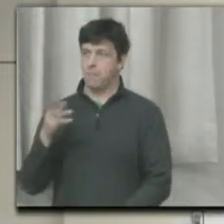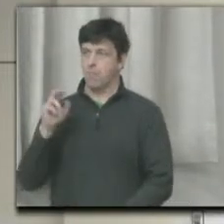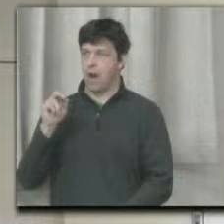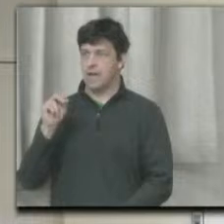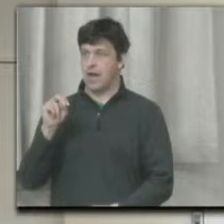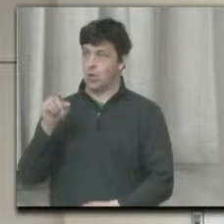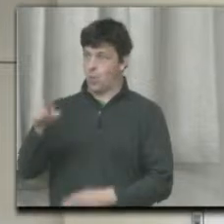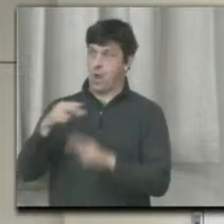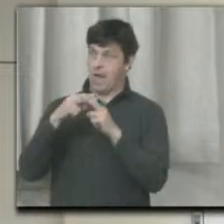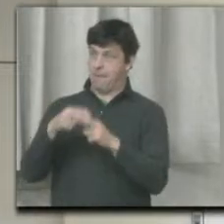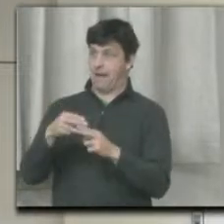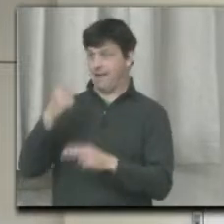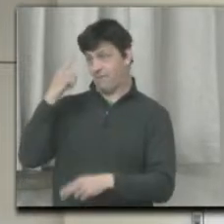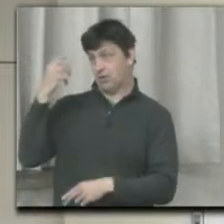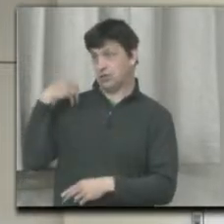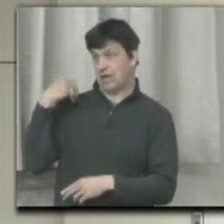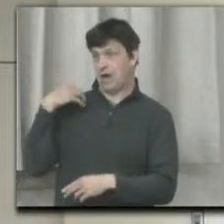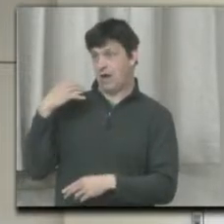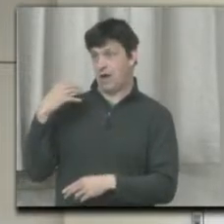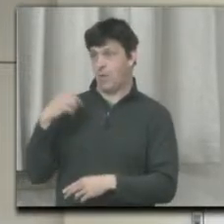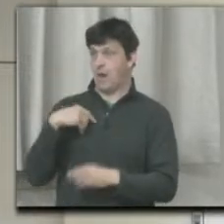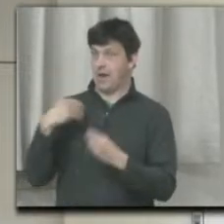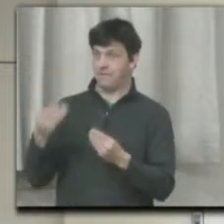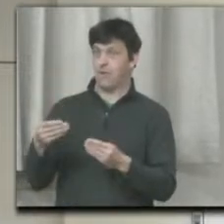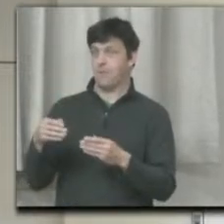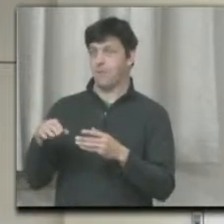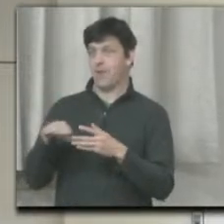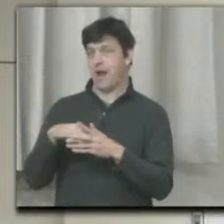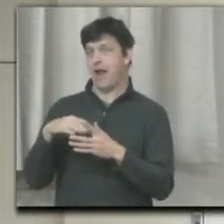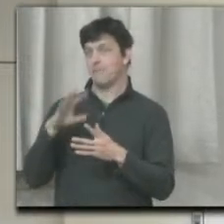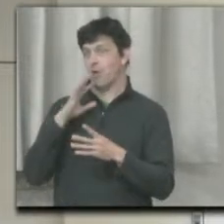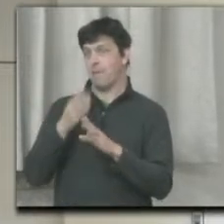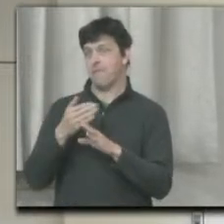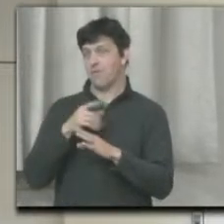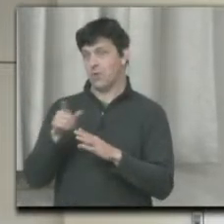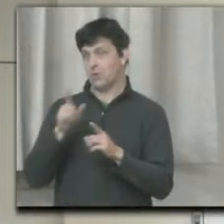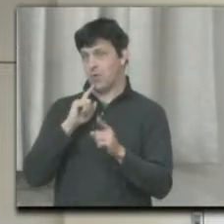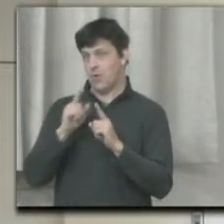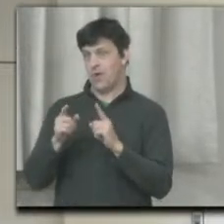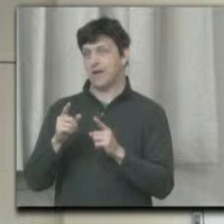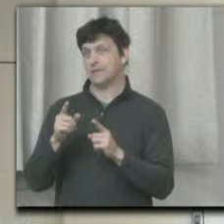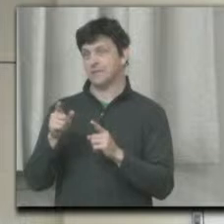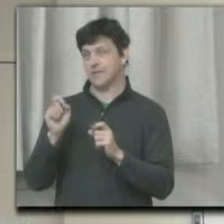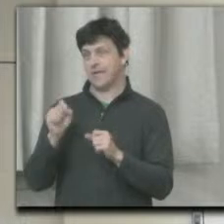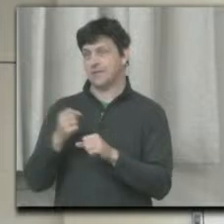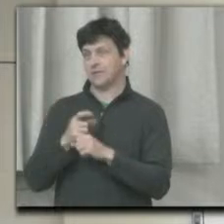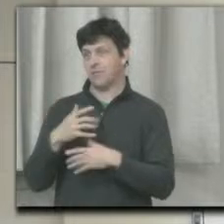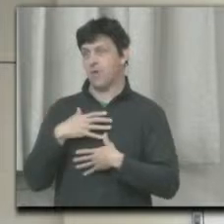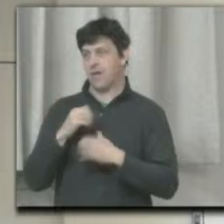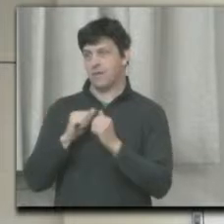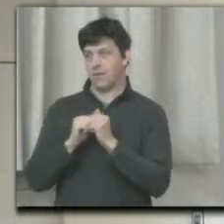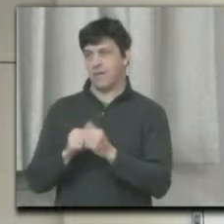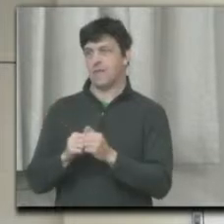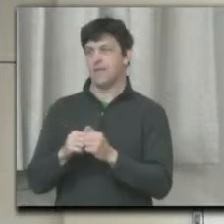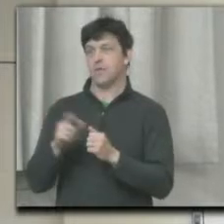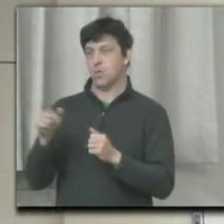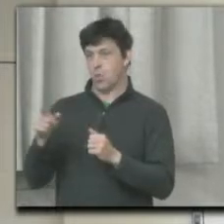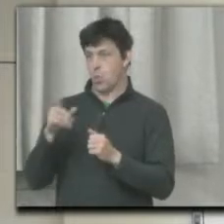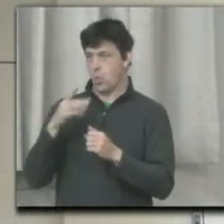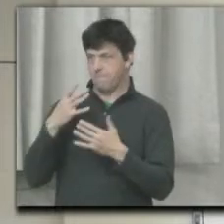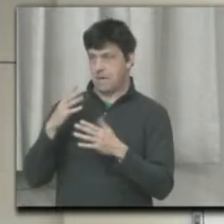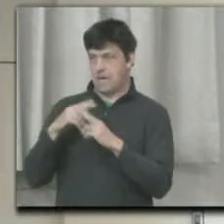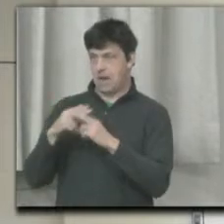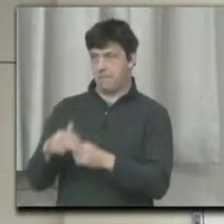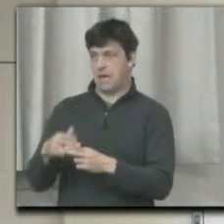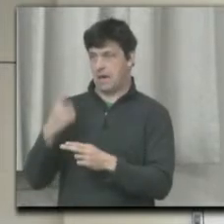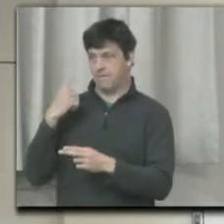You were nominated for the chair of the Prince George. We're giving you a break. I'm talking before you talk. I'm talking before you talk so you can get your breath together. You are nominated